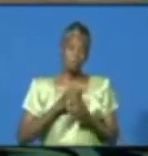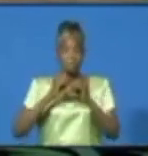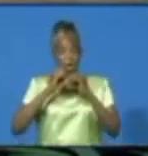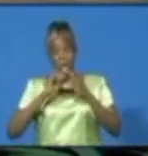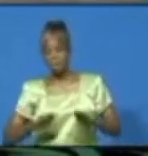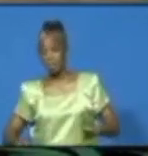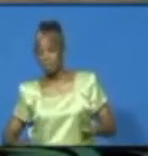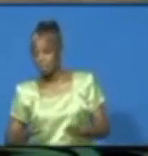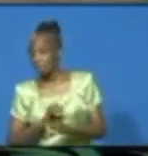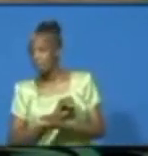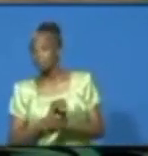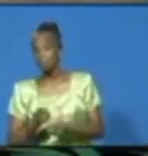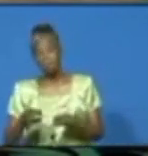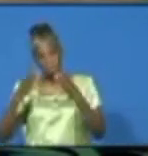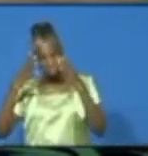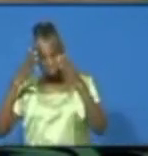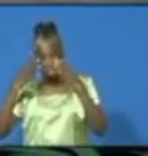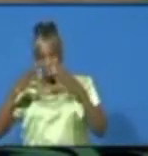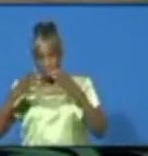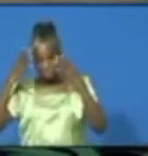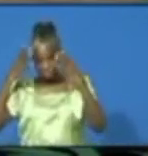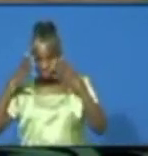Not a frown or a cross.